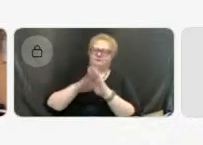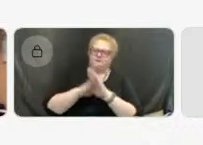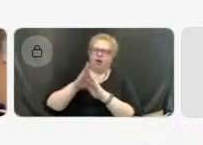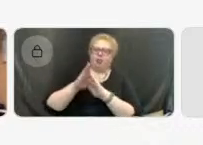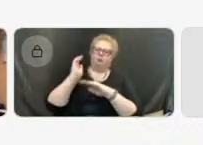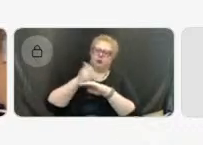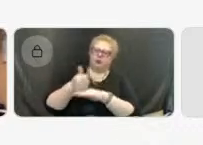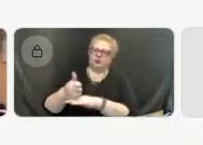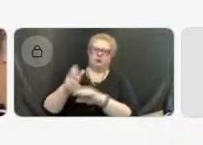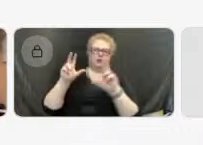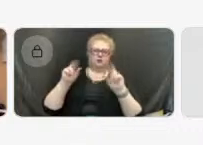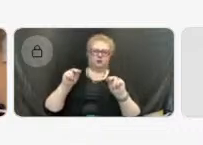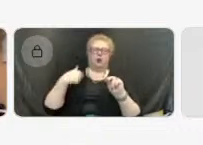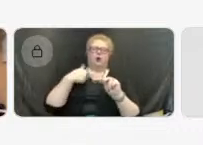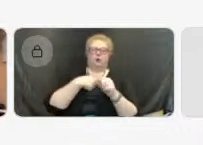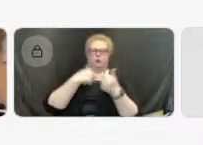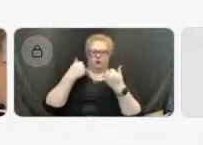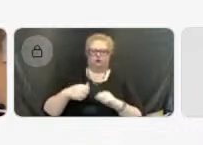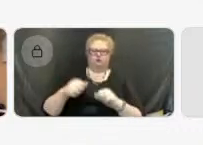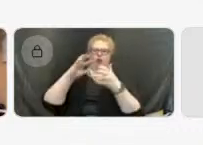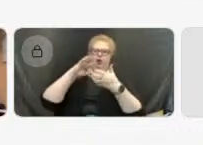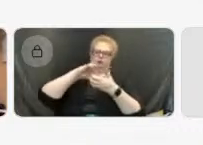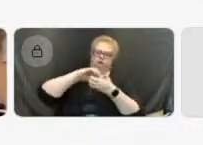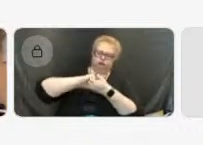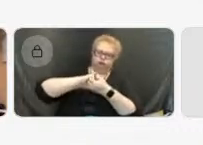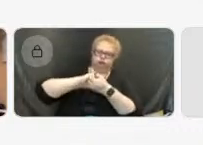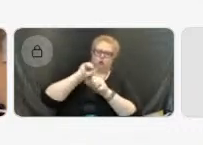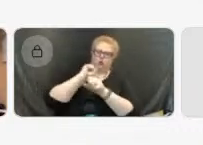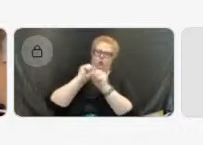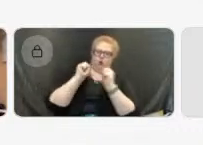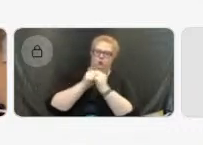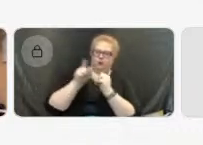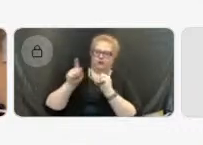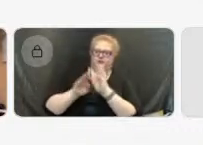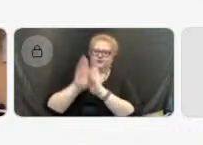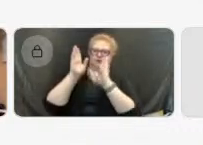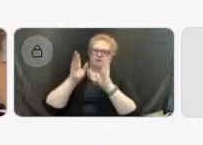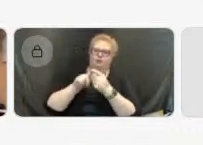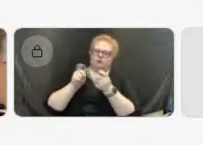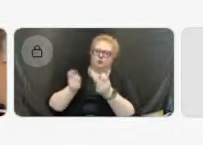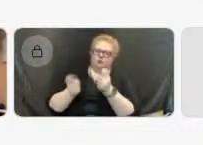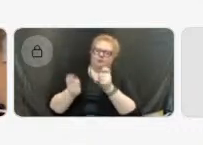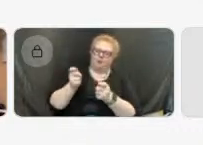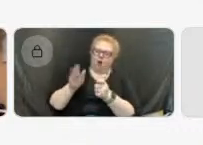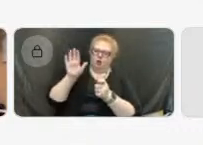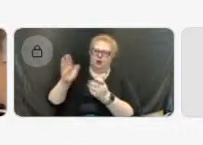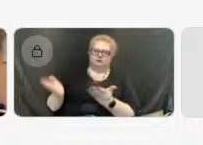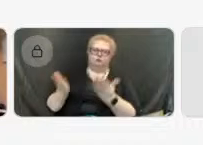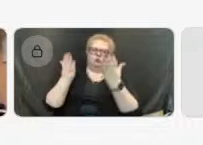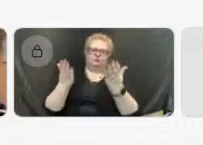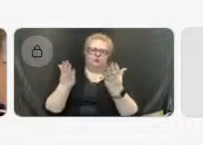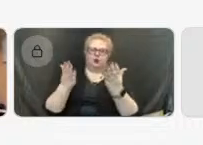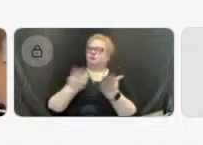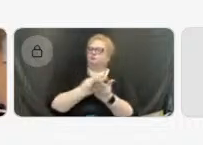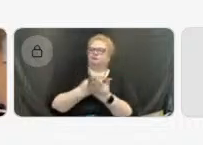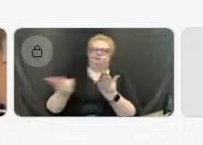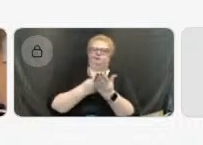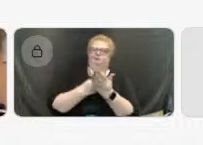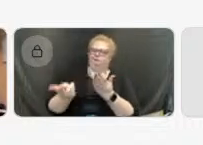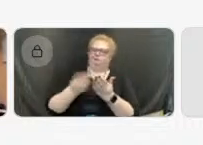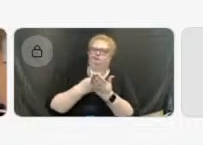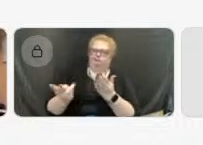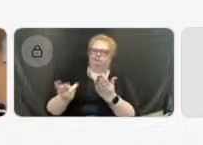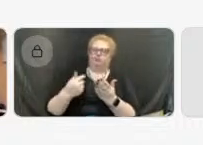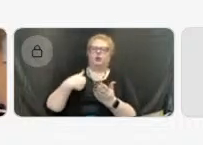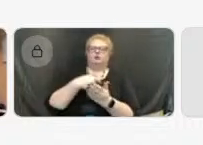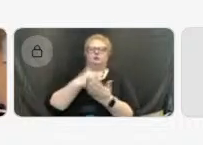In fact, we've tried to work with the developer multiple times to modify the proposal to no avail. We simply have grave